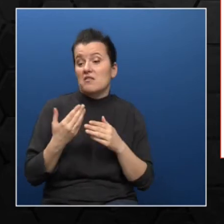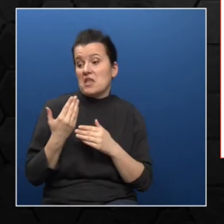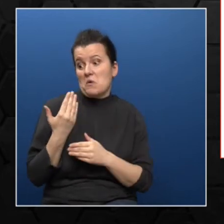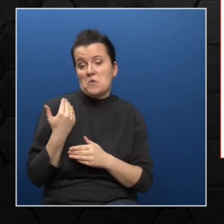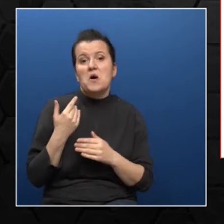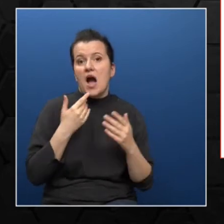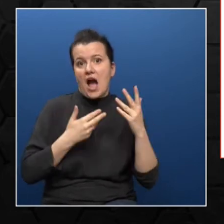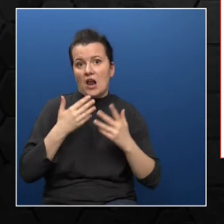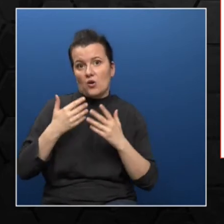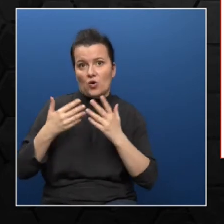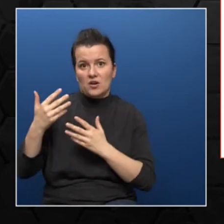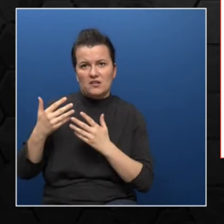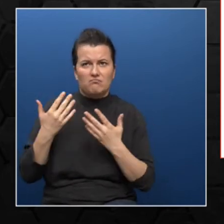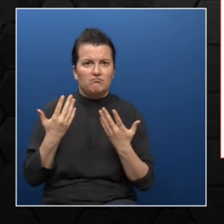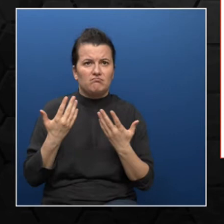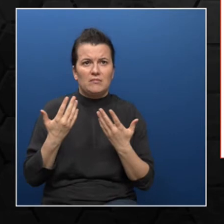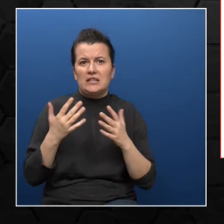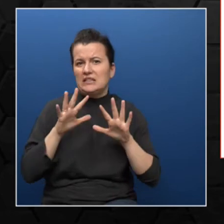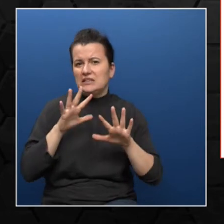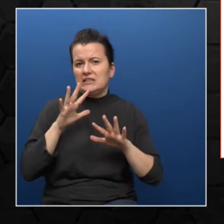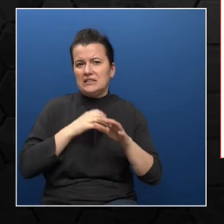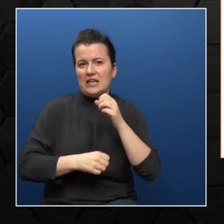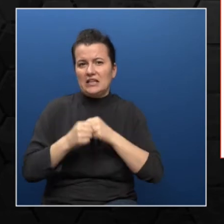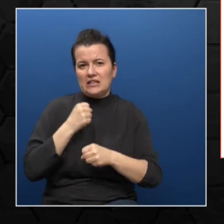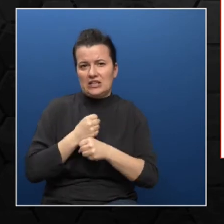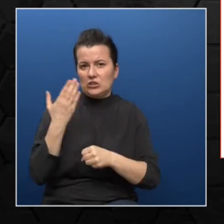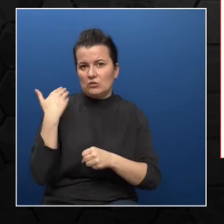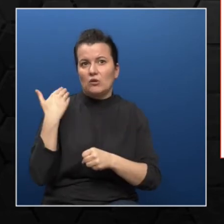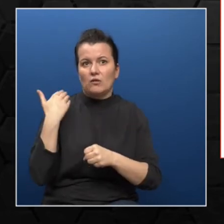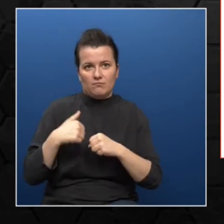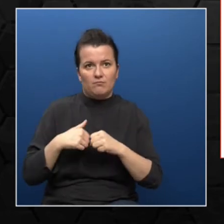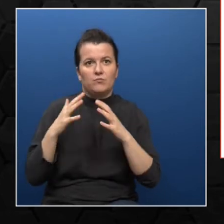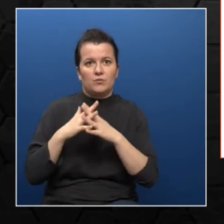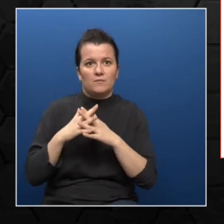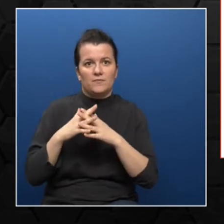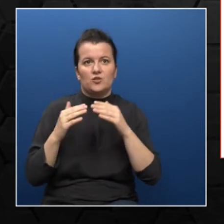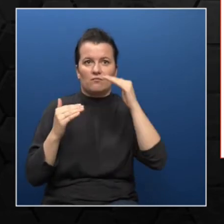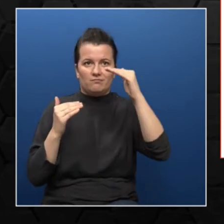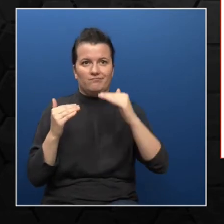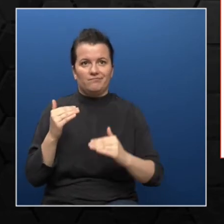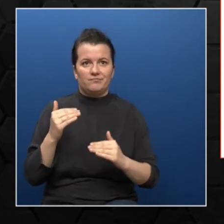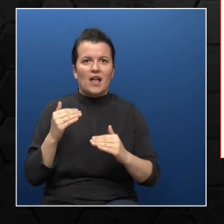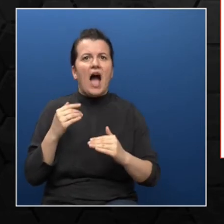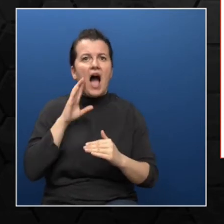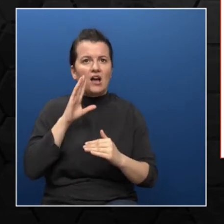less than 10 years old, and I'll kind of just be briefing upon these two.